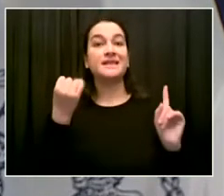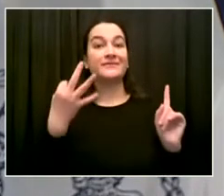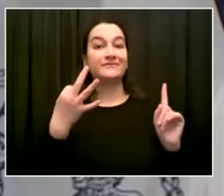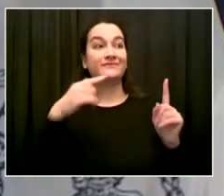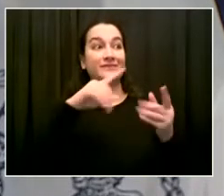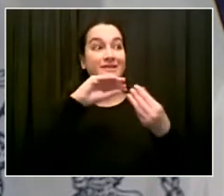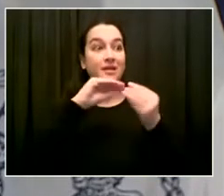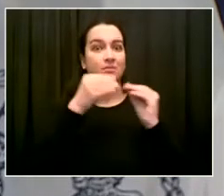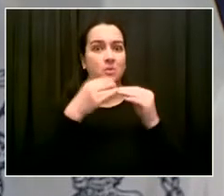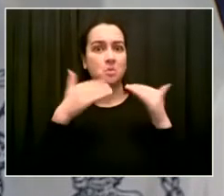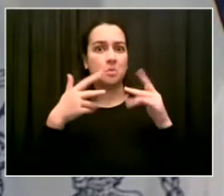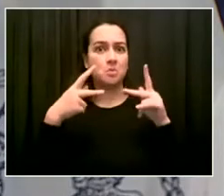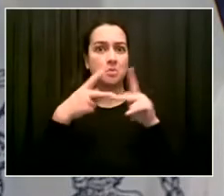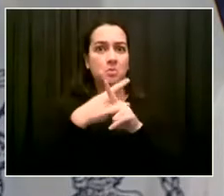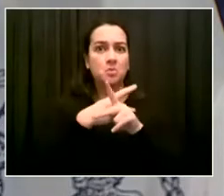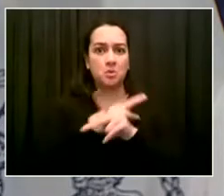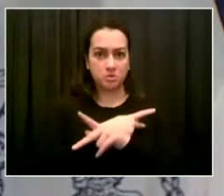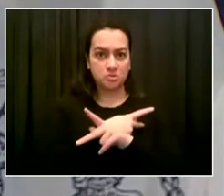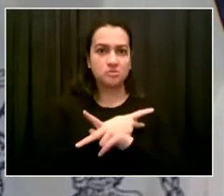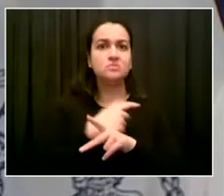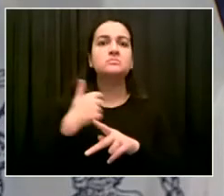Steve from WCBS Radio.